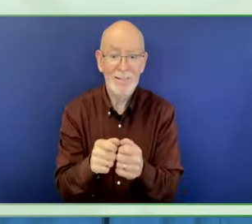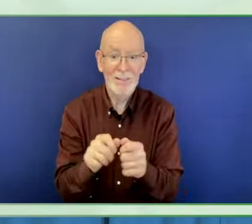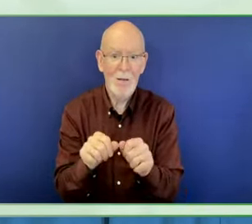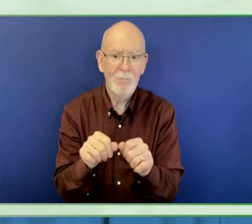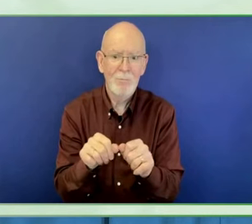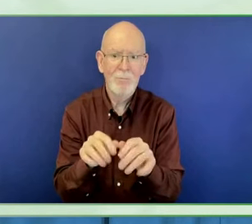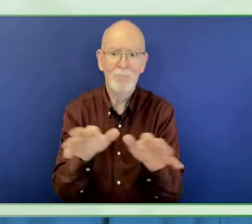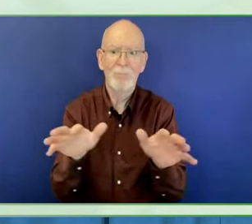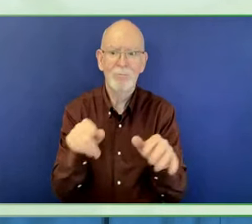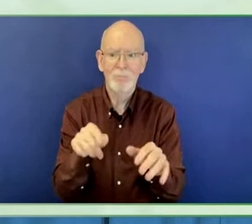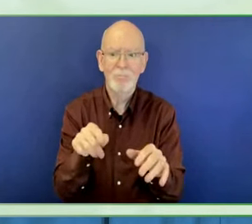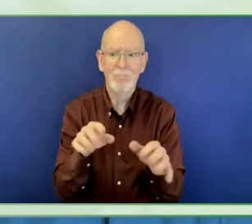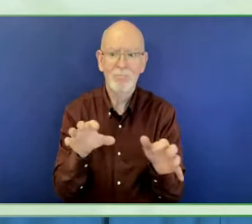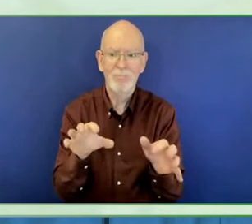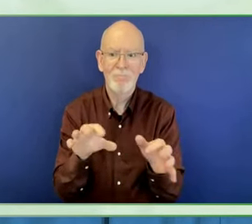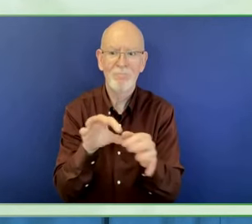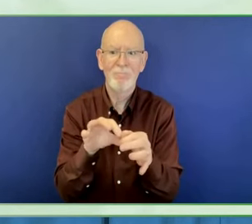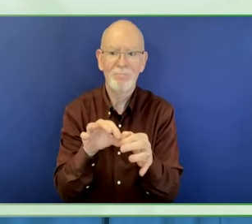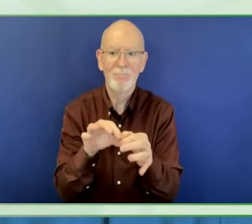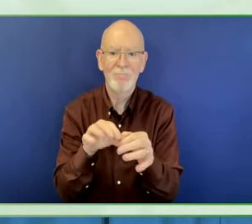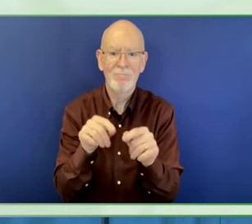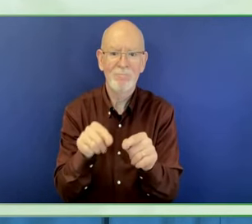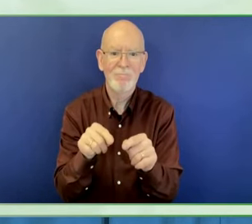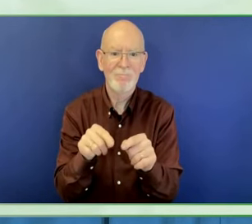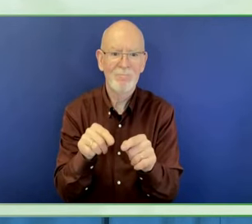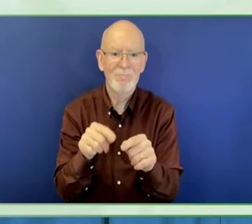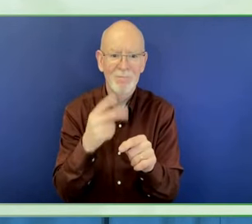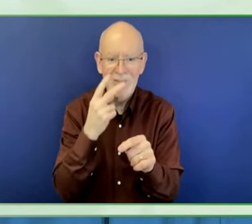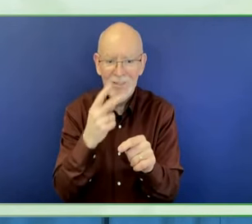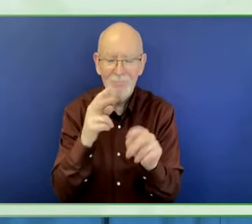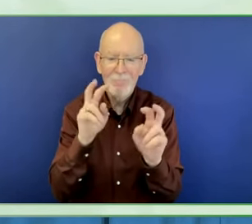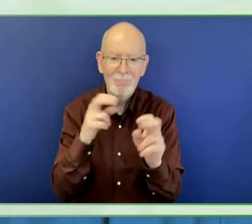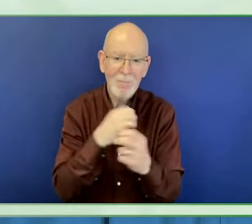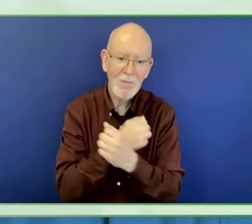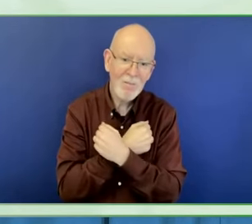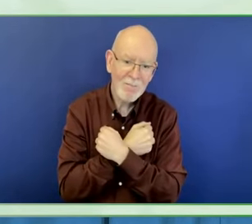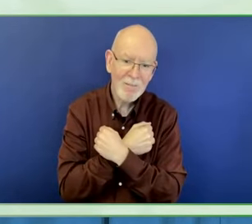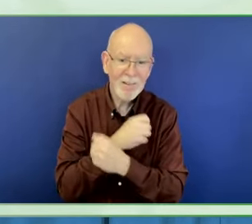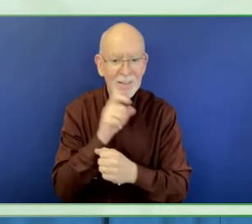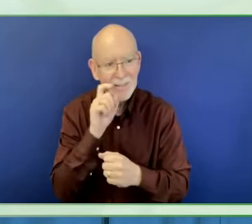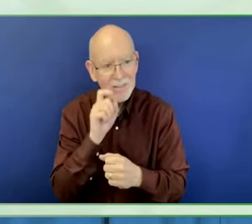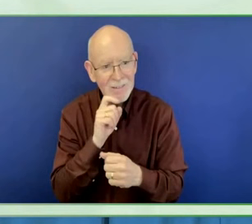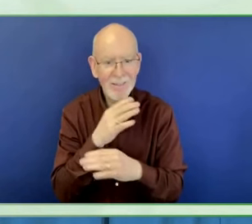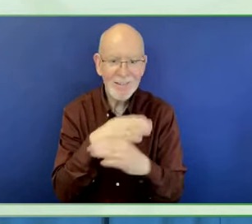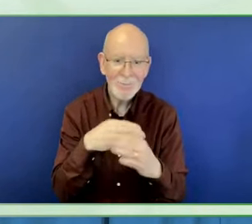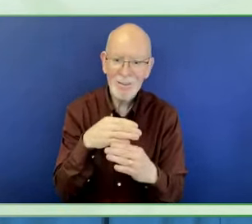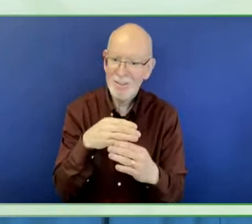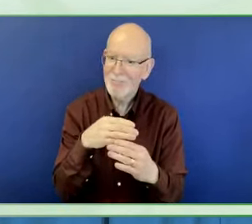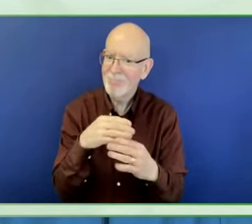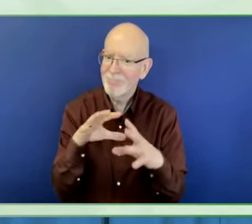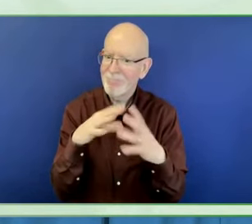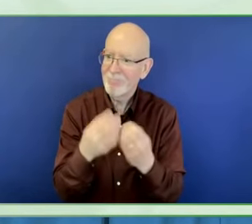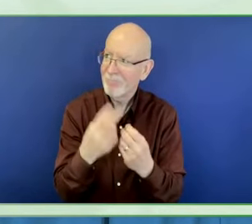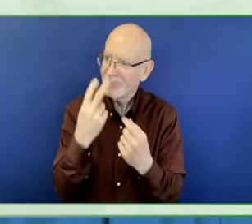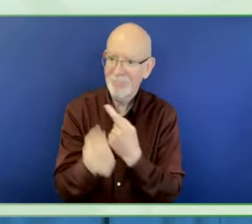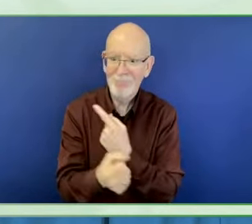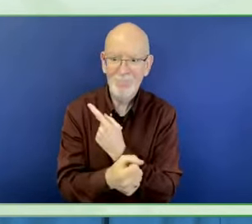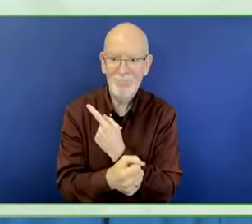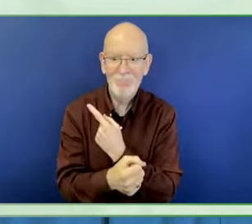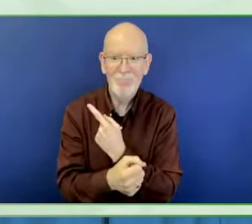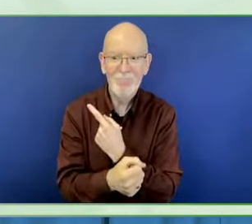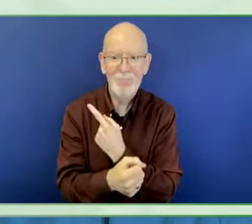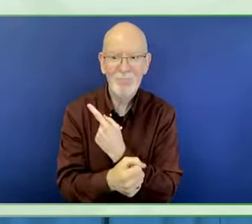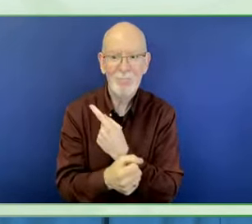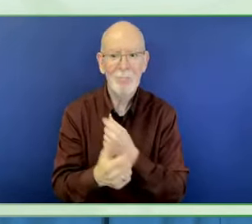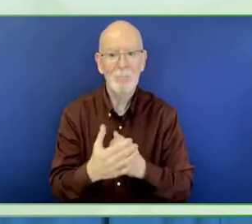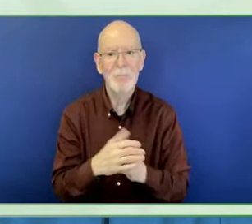inspirational, it's just love. So in closing, I wanted to articulate that we all know more needs to be done to